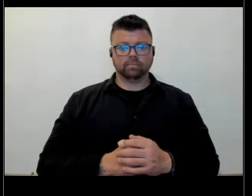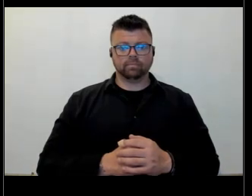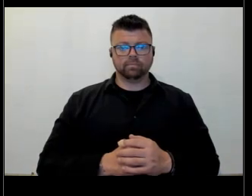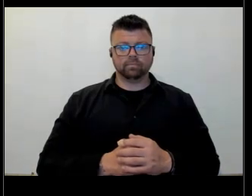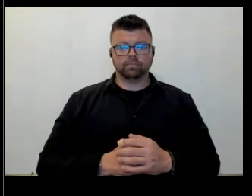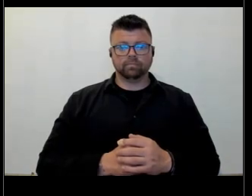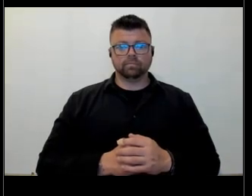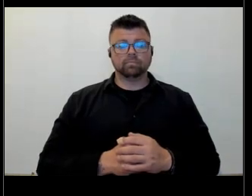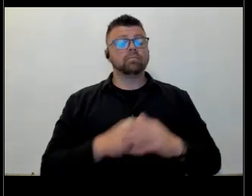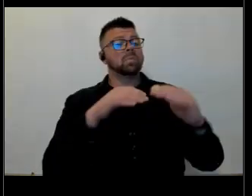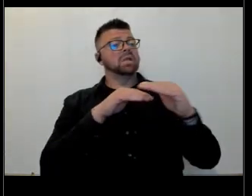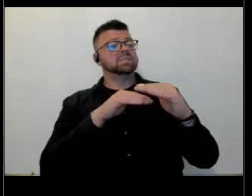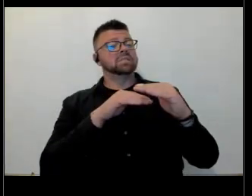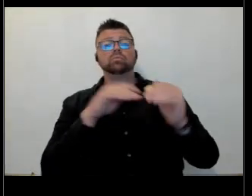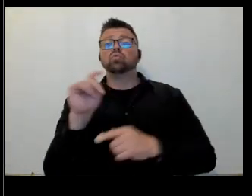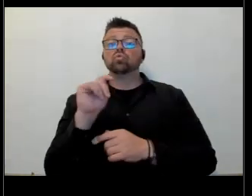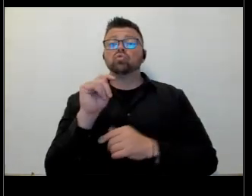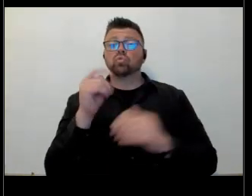Accessible toilet rooms.